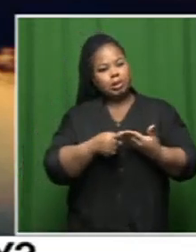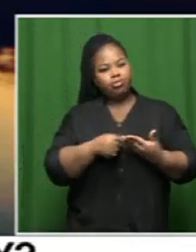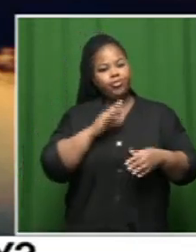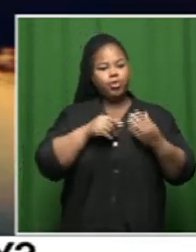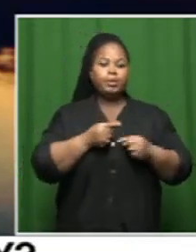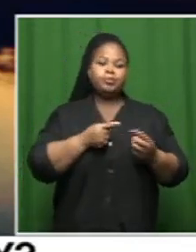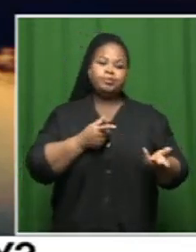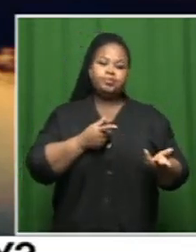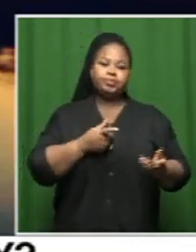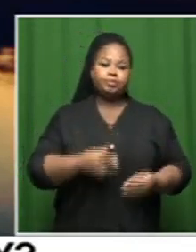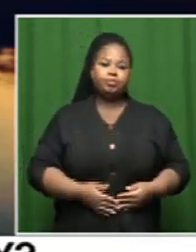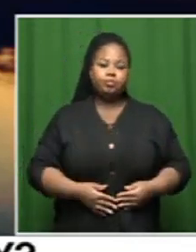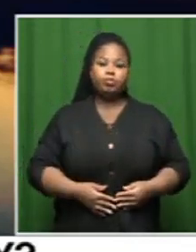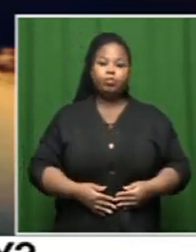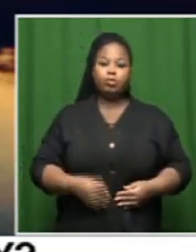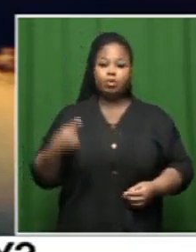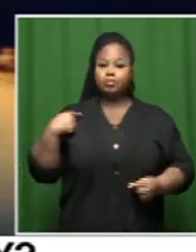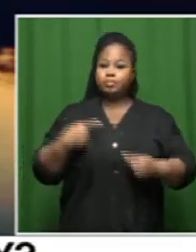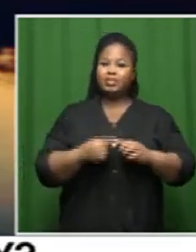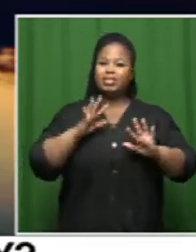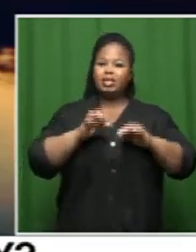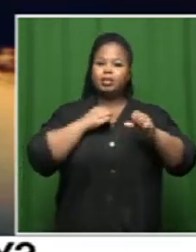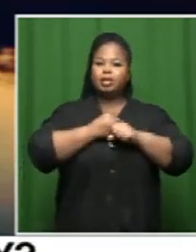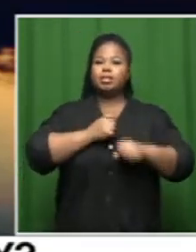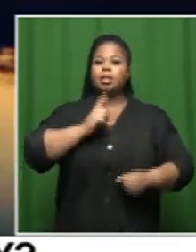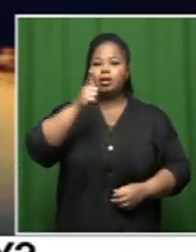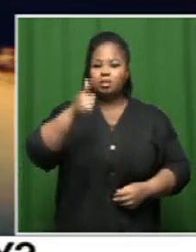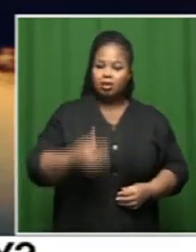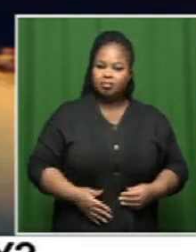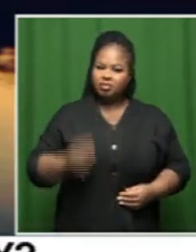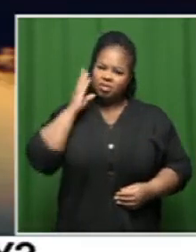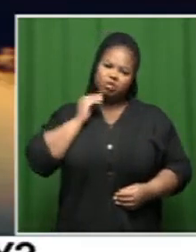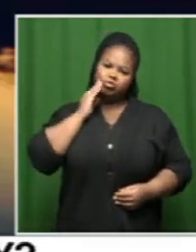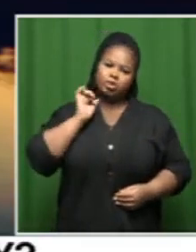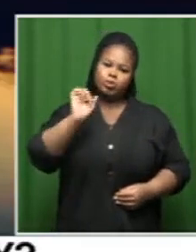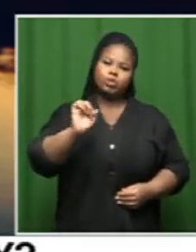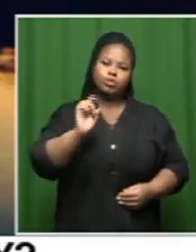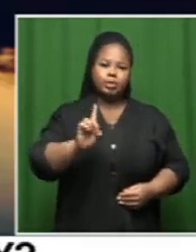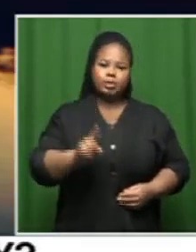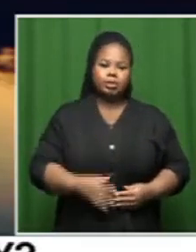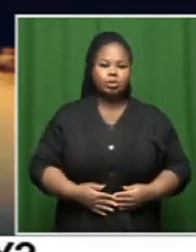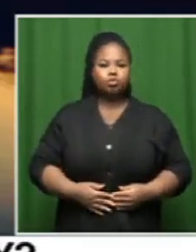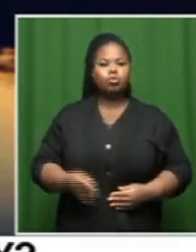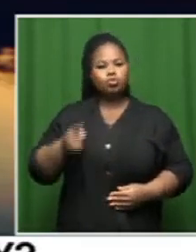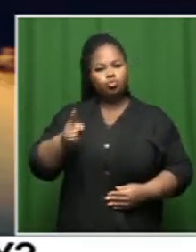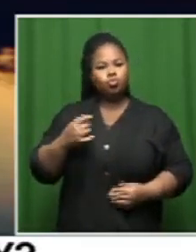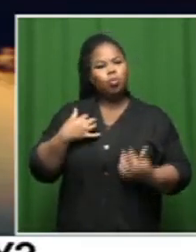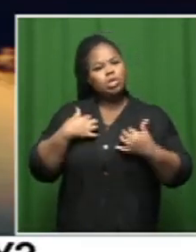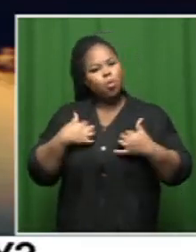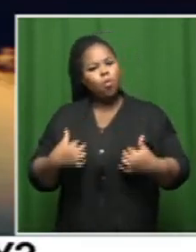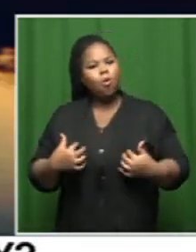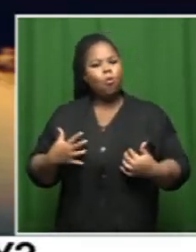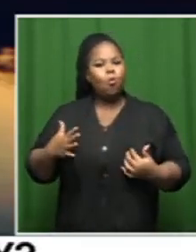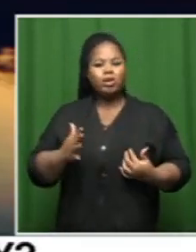again, where you are 10 years on, your experience and your quest for justice